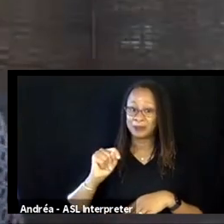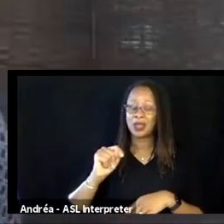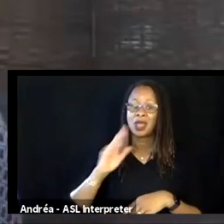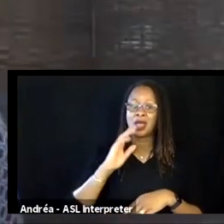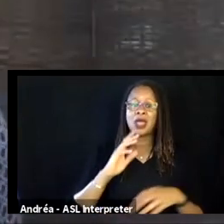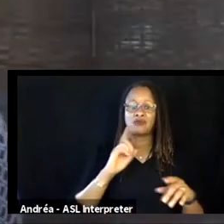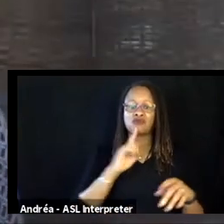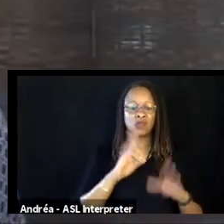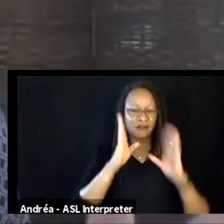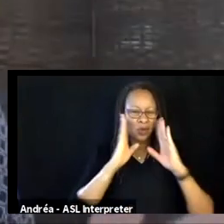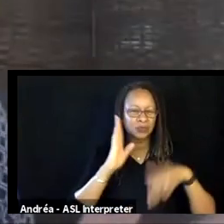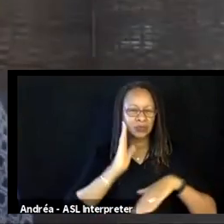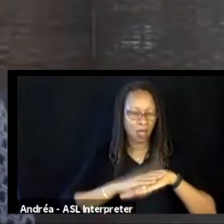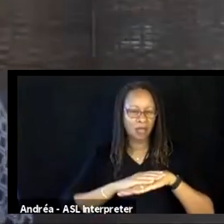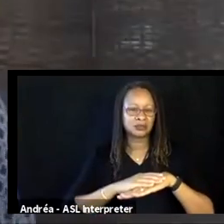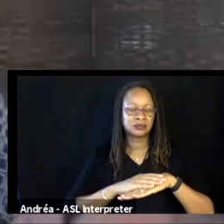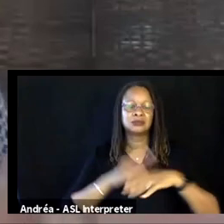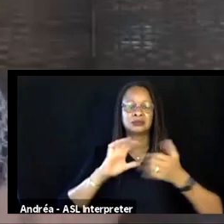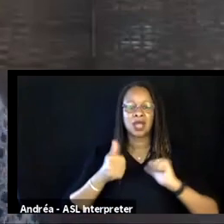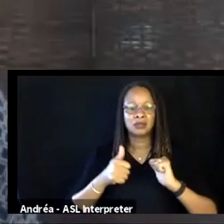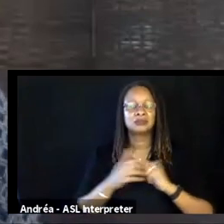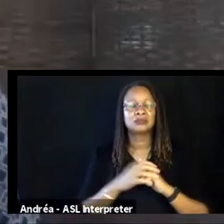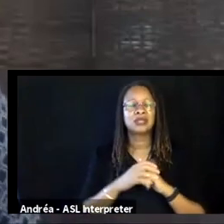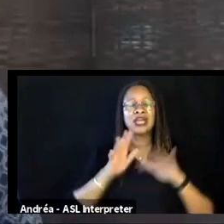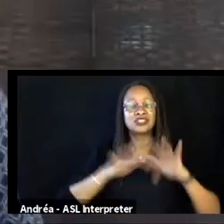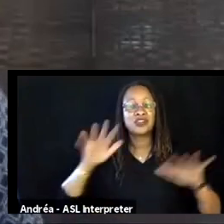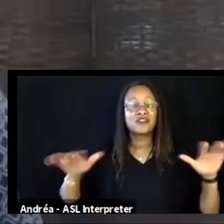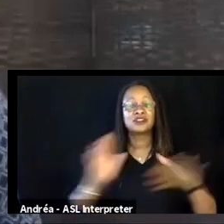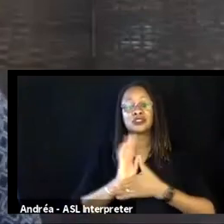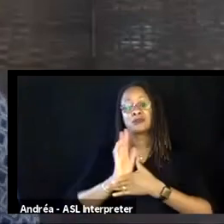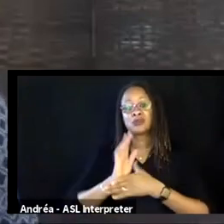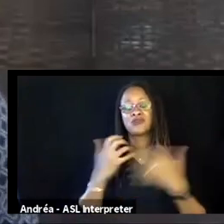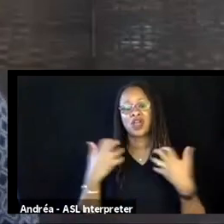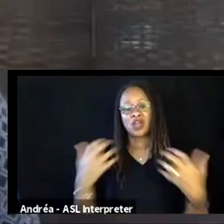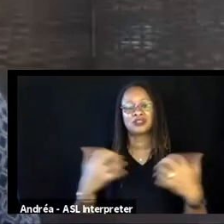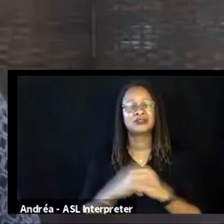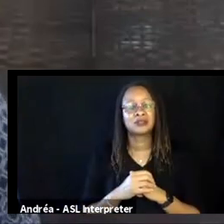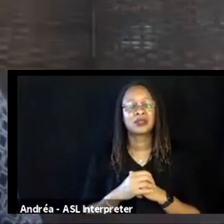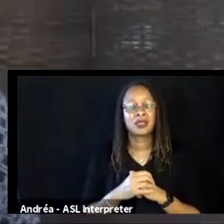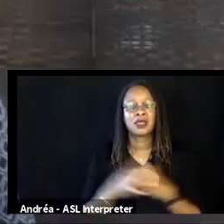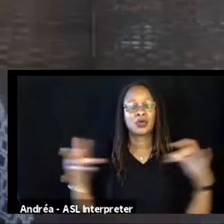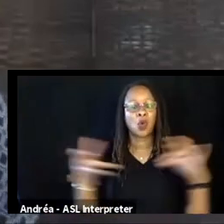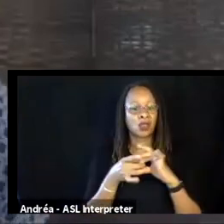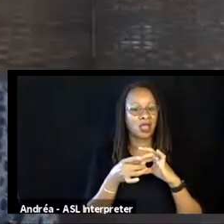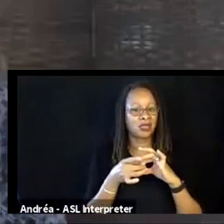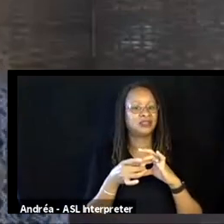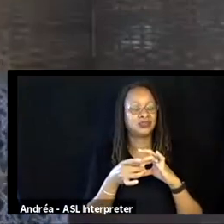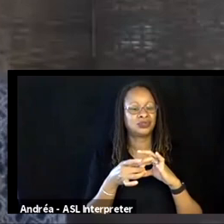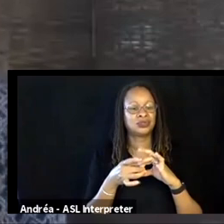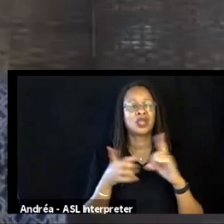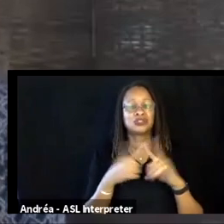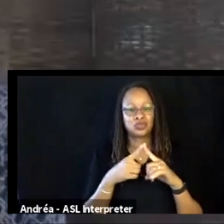going to focus on how diverse movie audiences correlate to